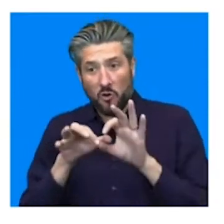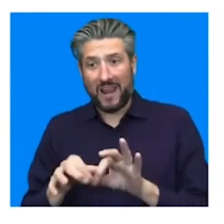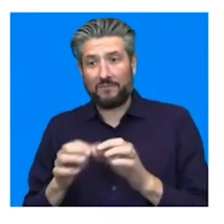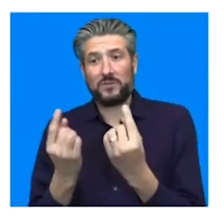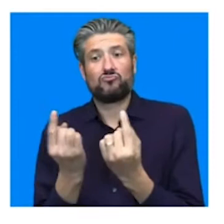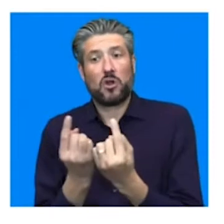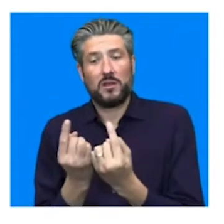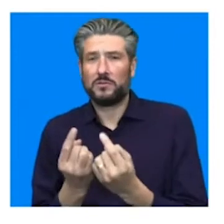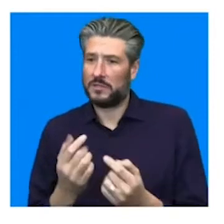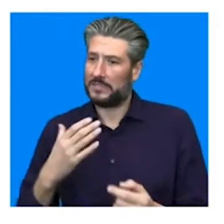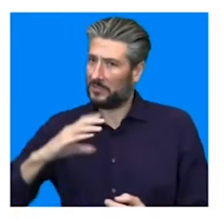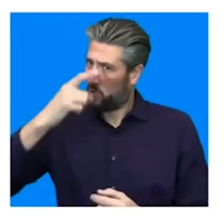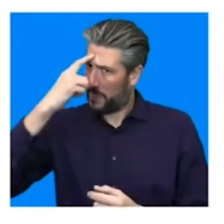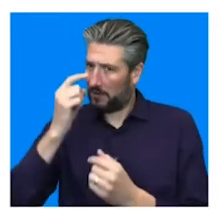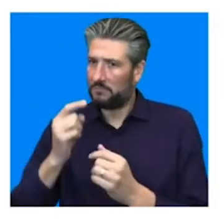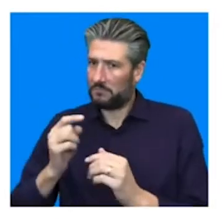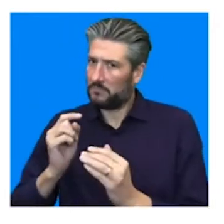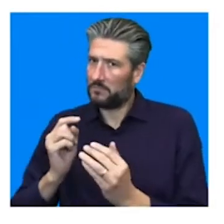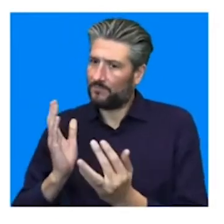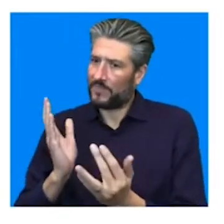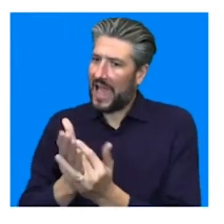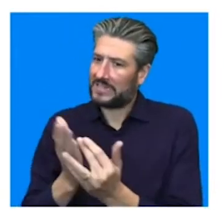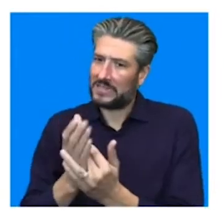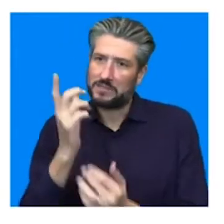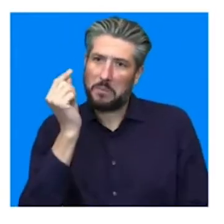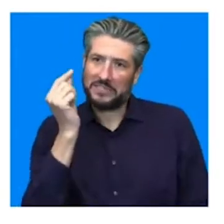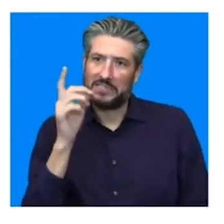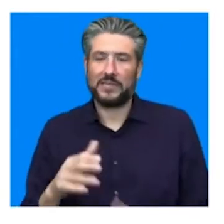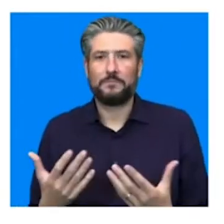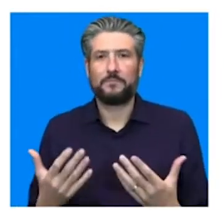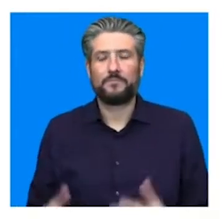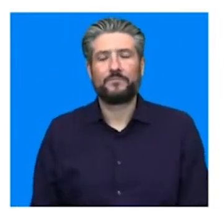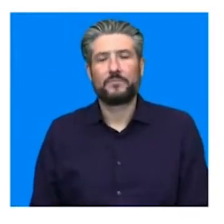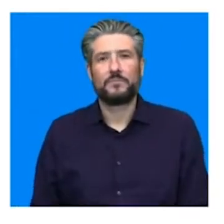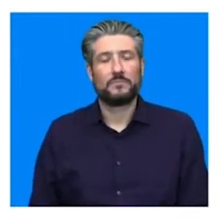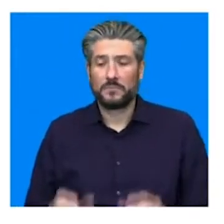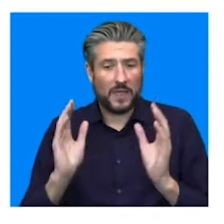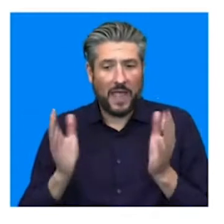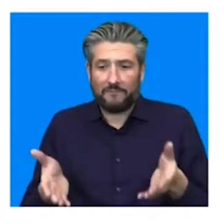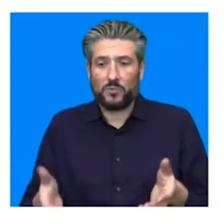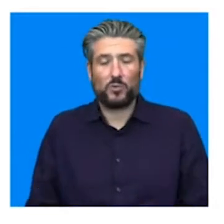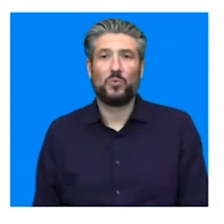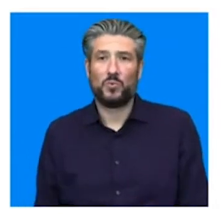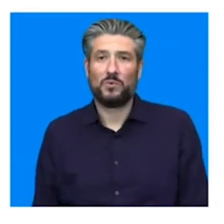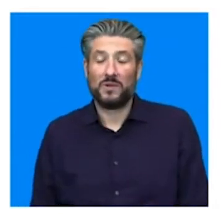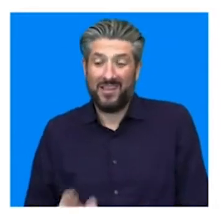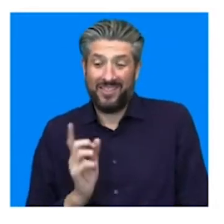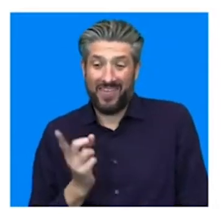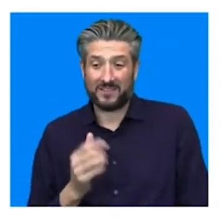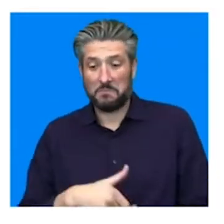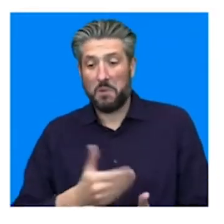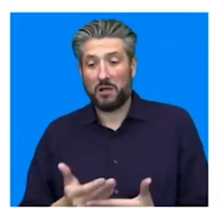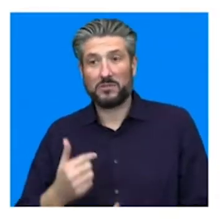today. Definitely. And I think this is just a sort of an inevitable part of an evolution of mankind in many ways,